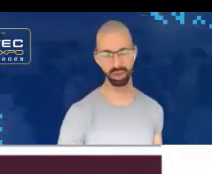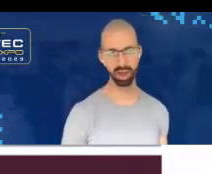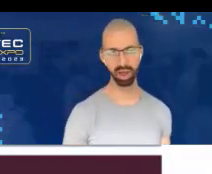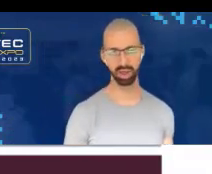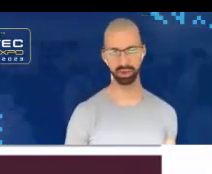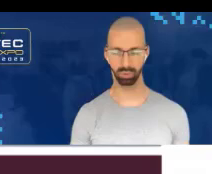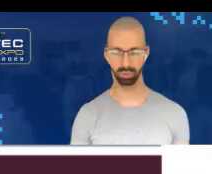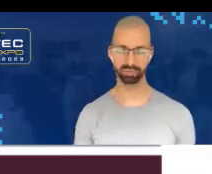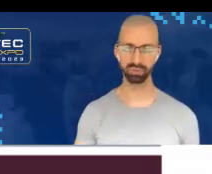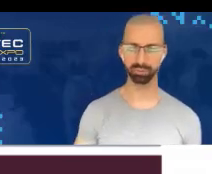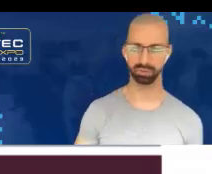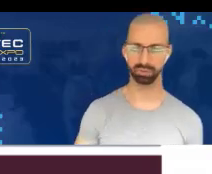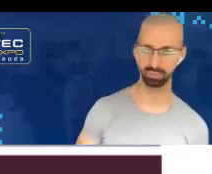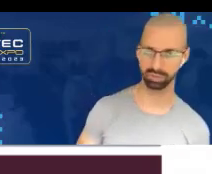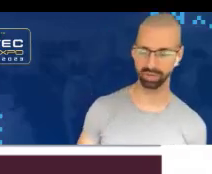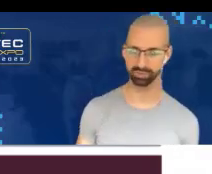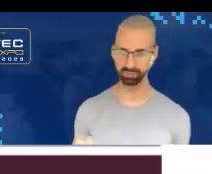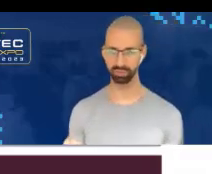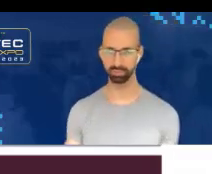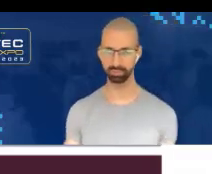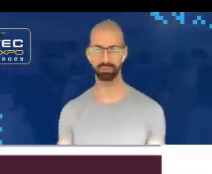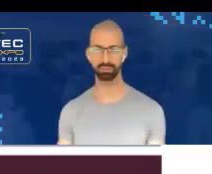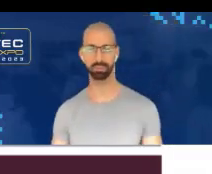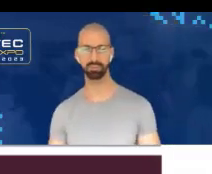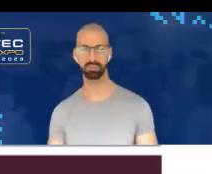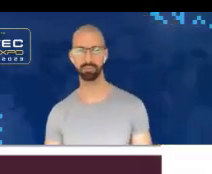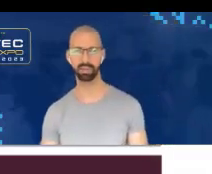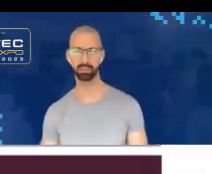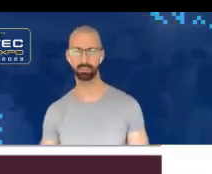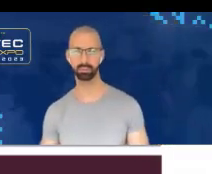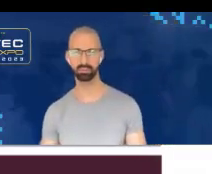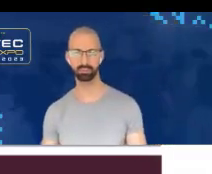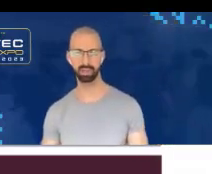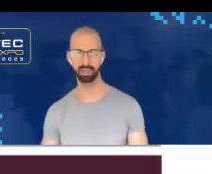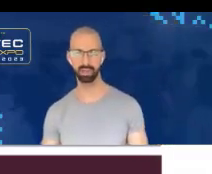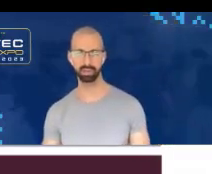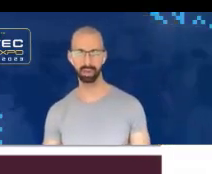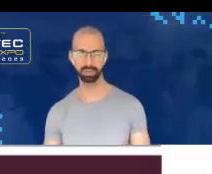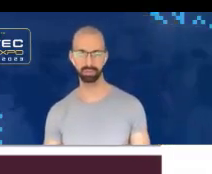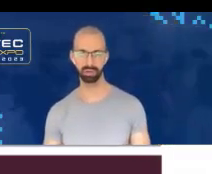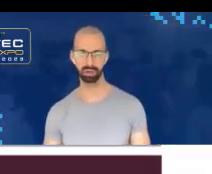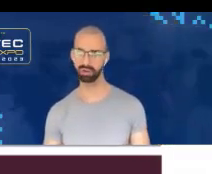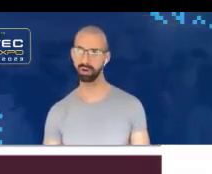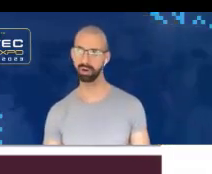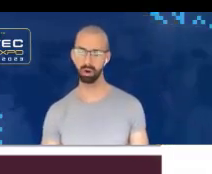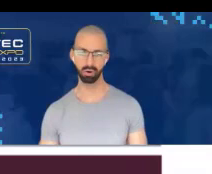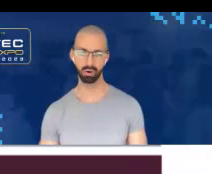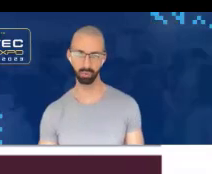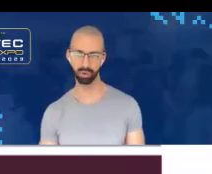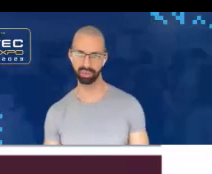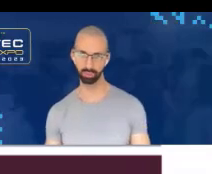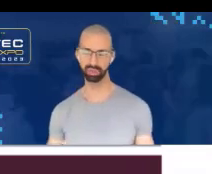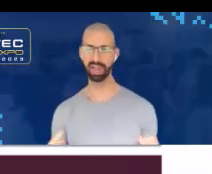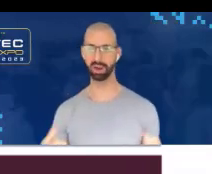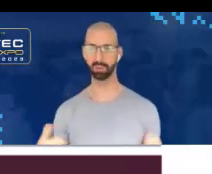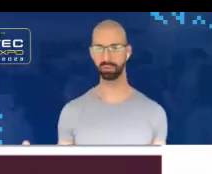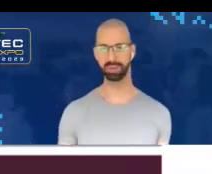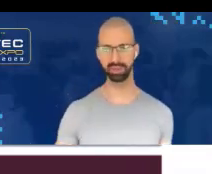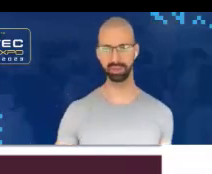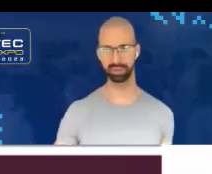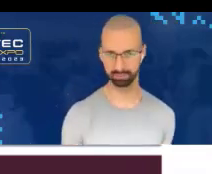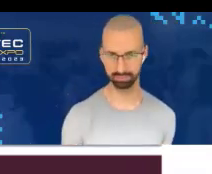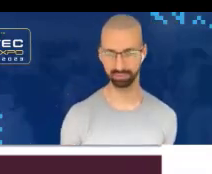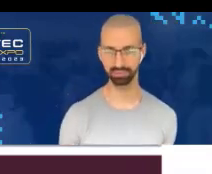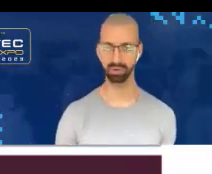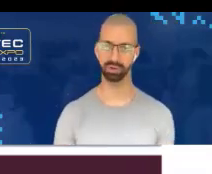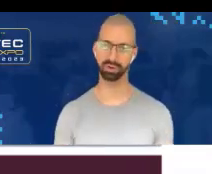is it's quite interesting because we tried different platforms to find the best captioning software, or the one that would allow us to